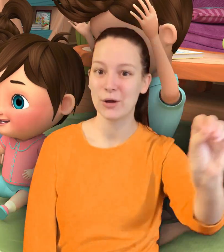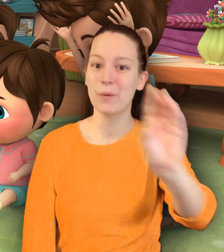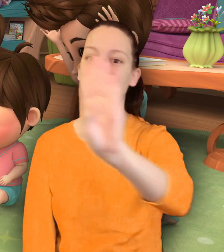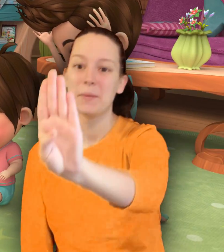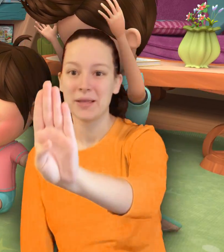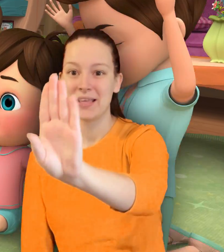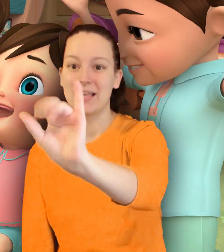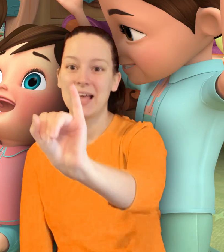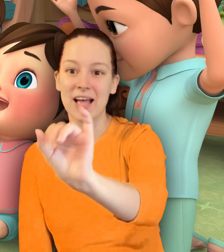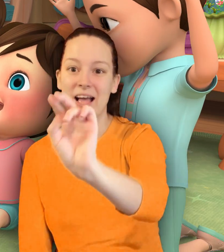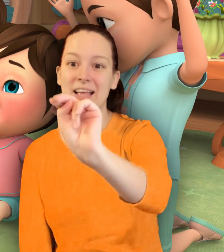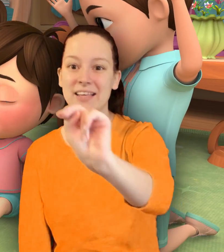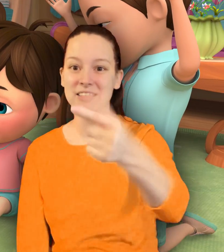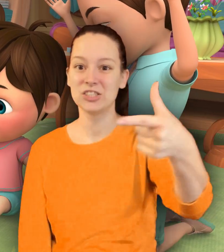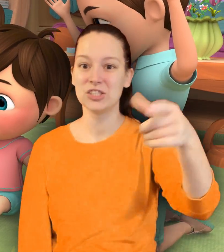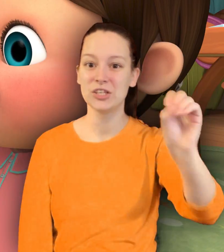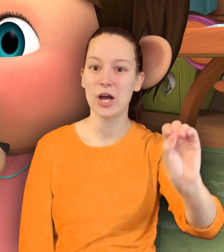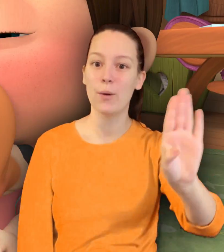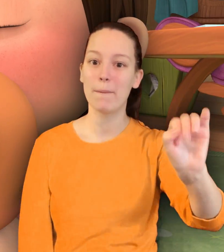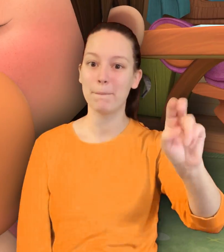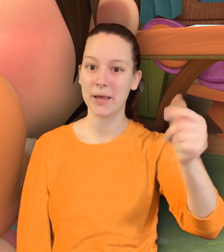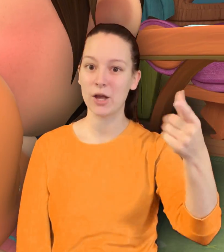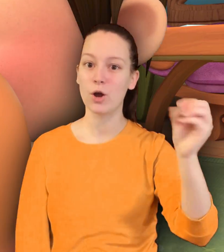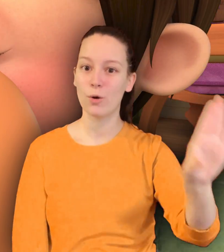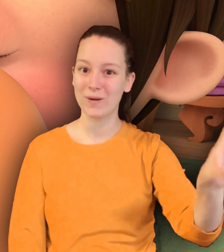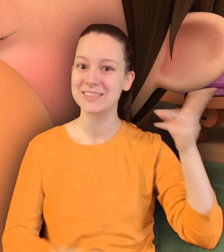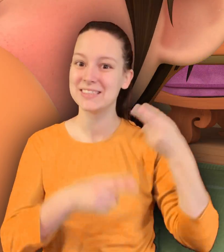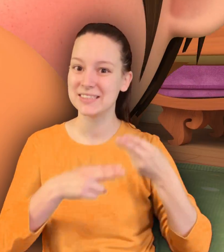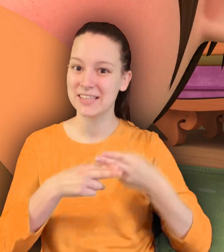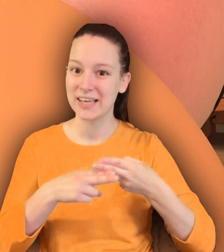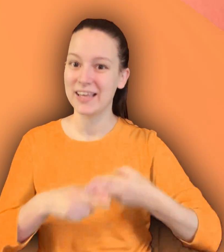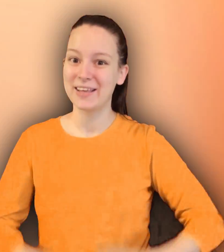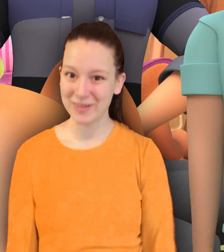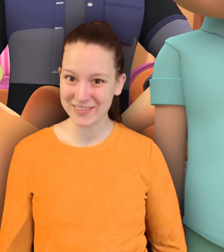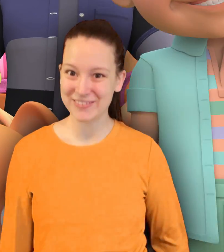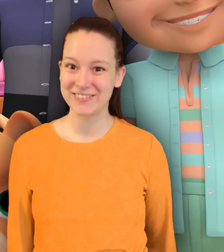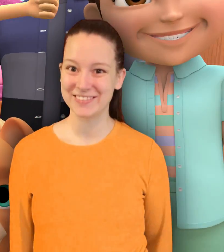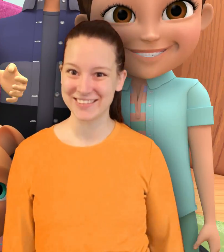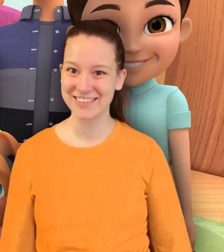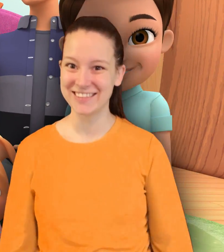g o b i n g o when Bingle